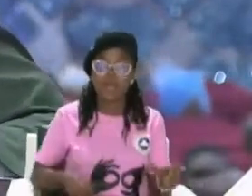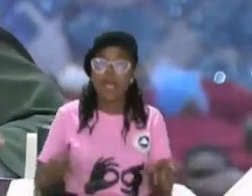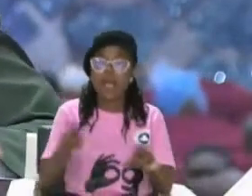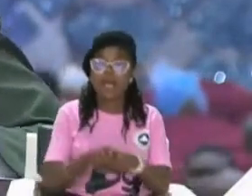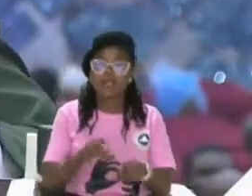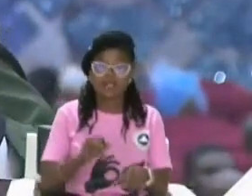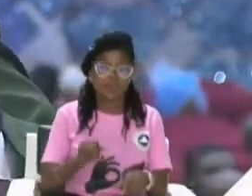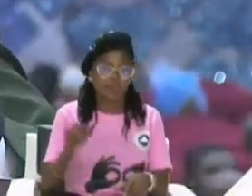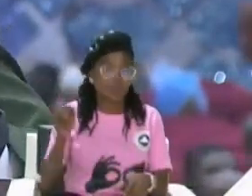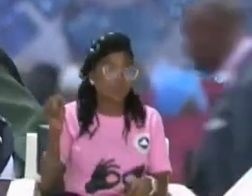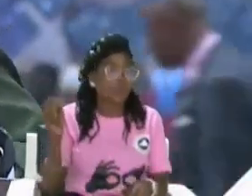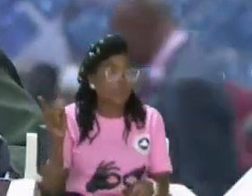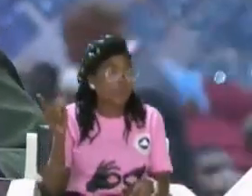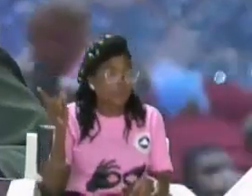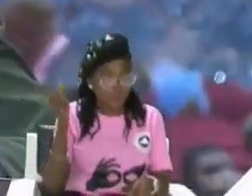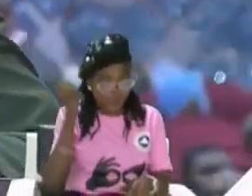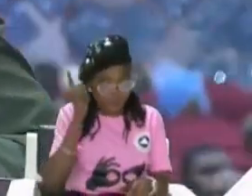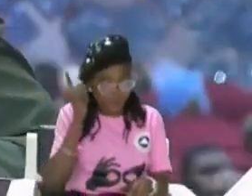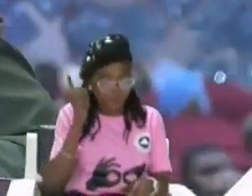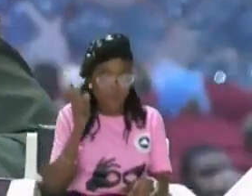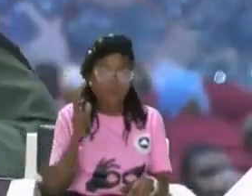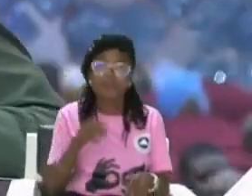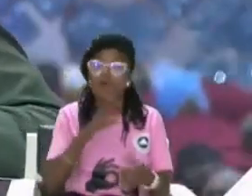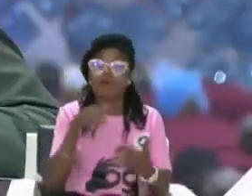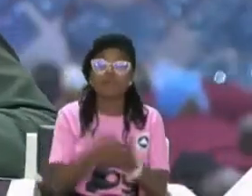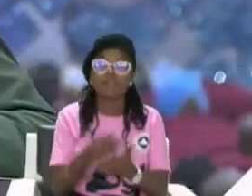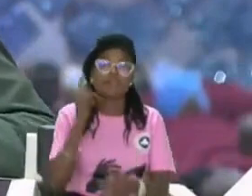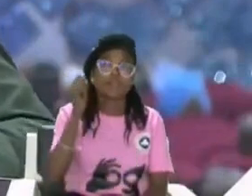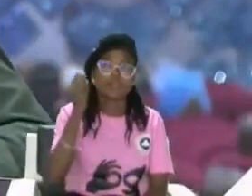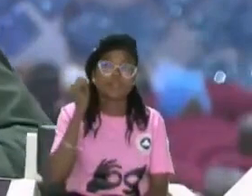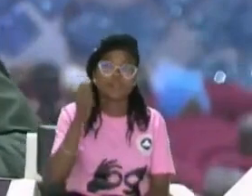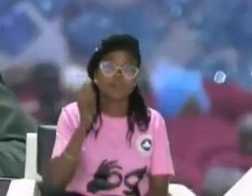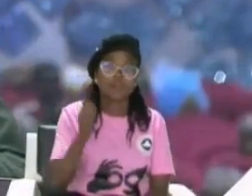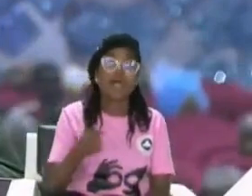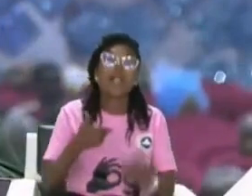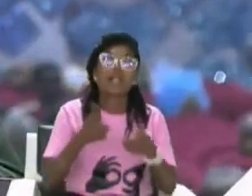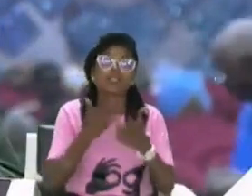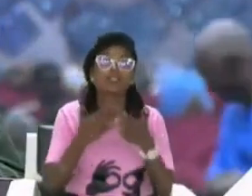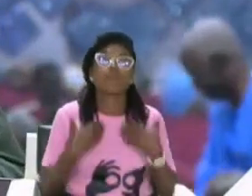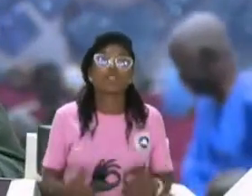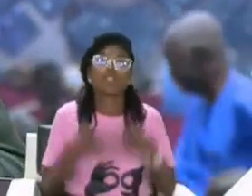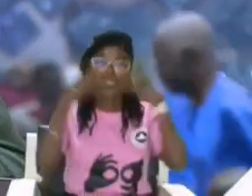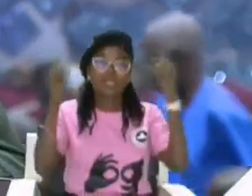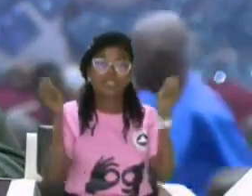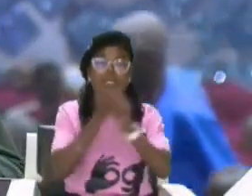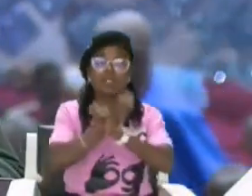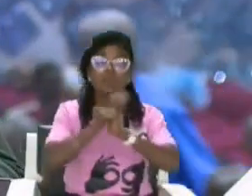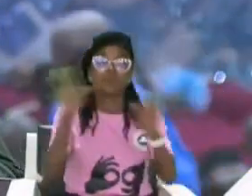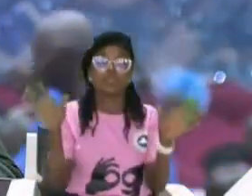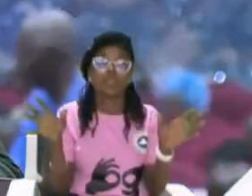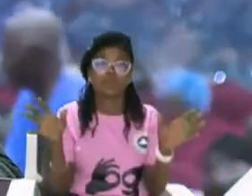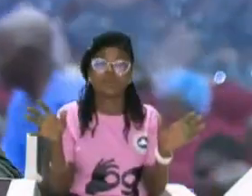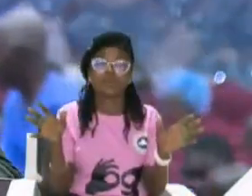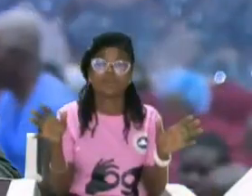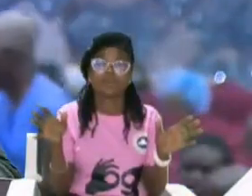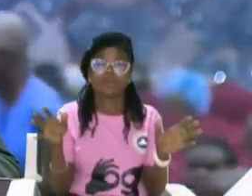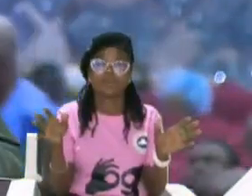to praise reports that is the testimonies. Let somebody shout hallelujah.